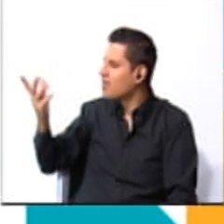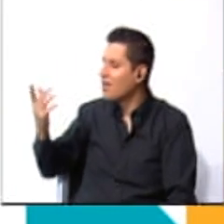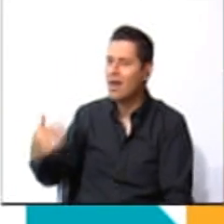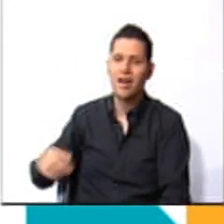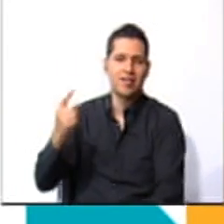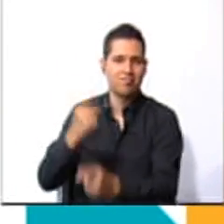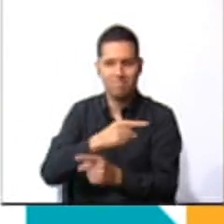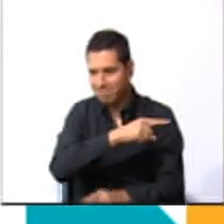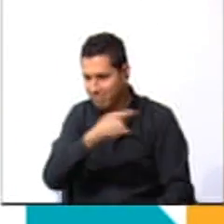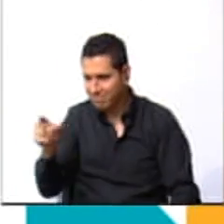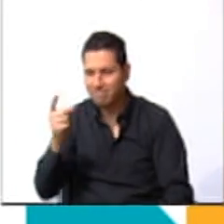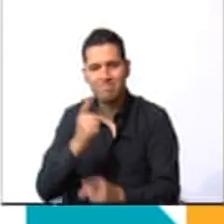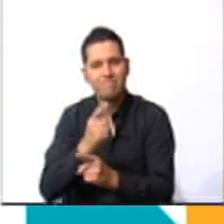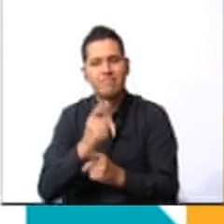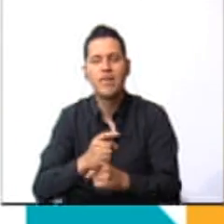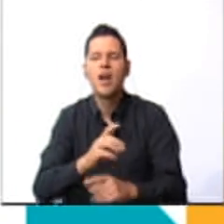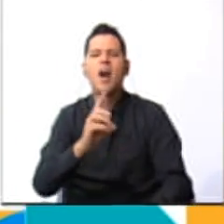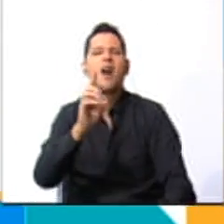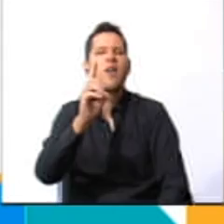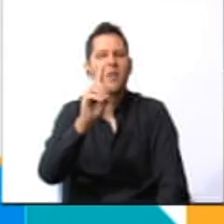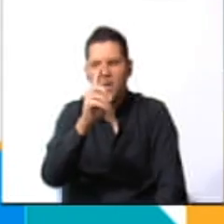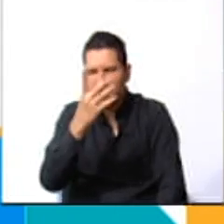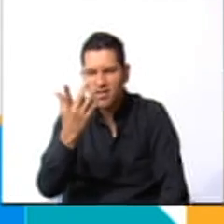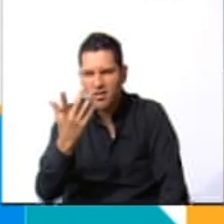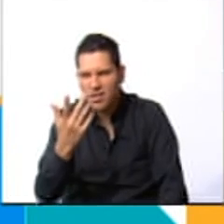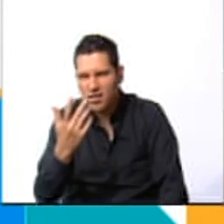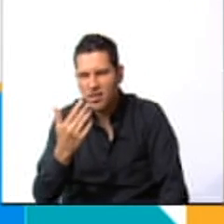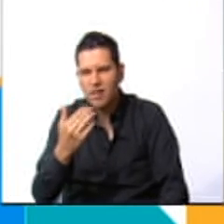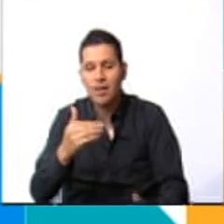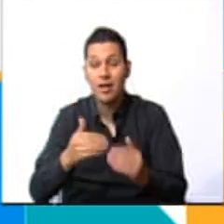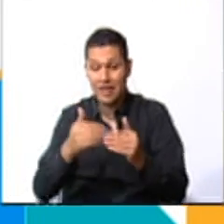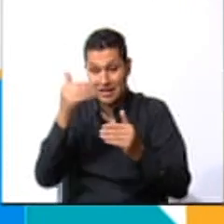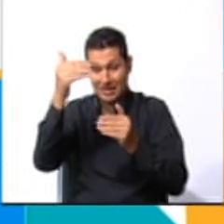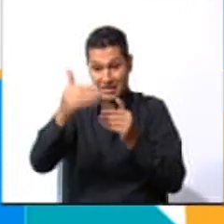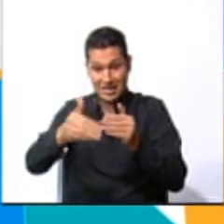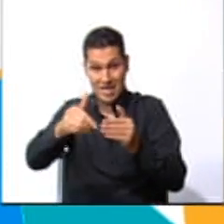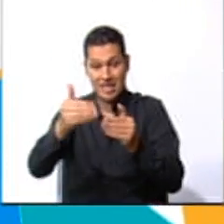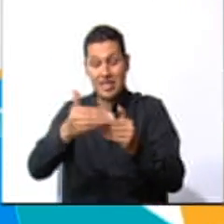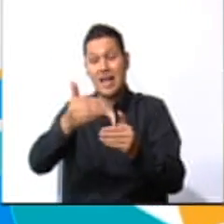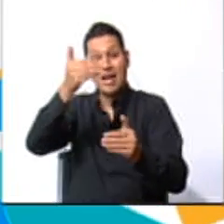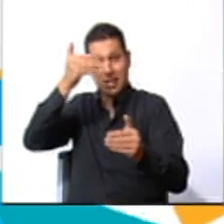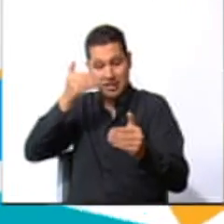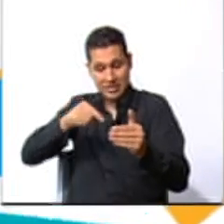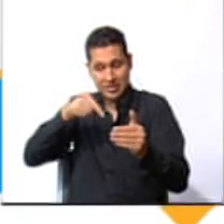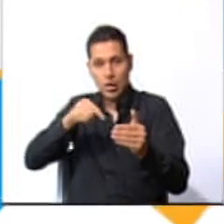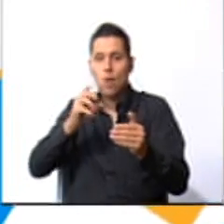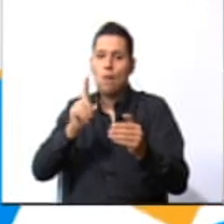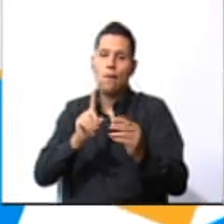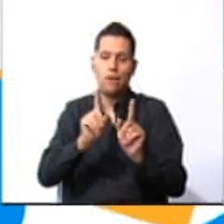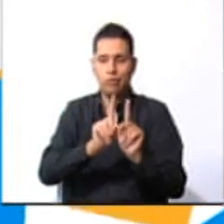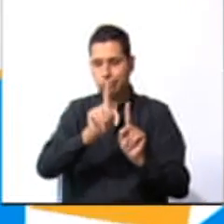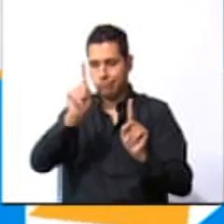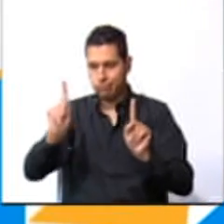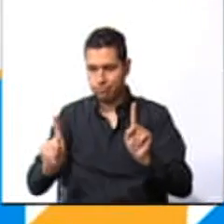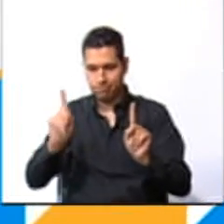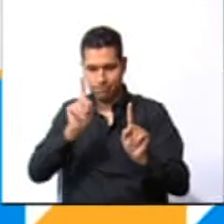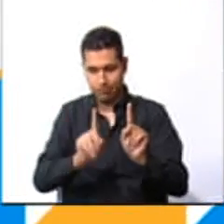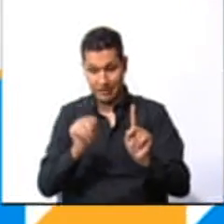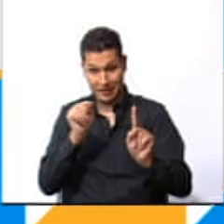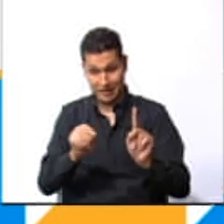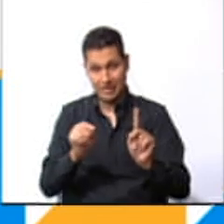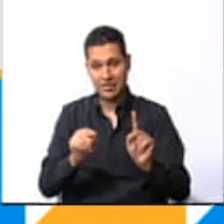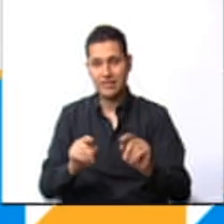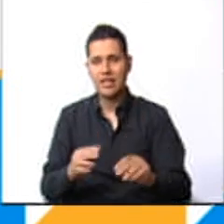Where is? And the preposition in front of, behind, between. Teacher.